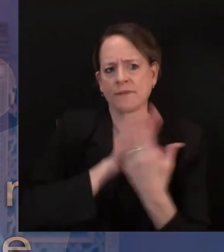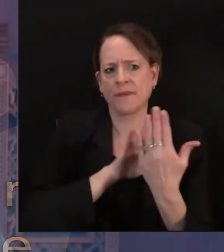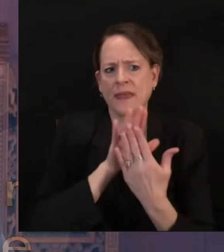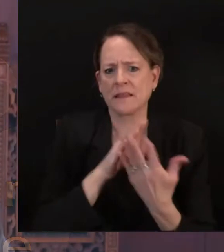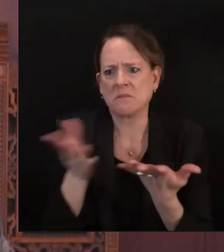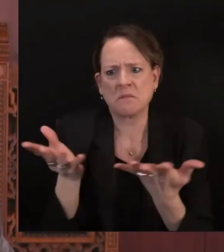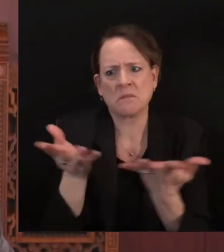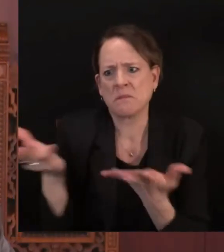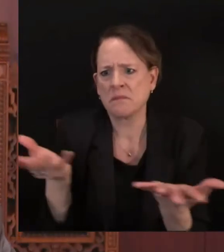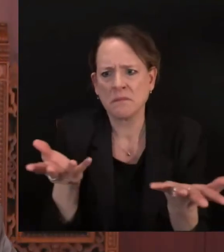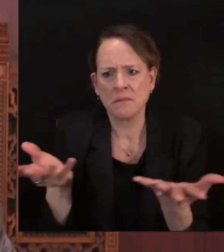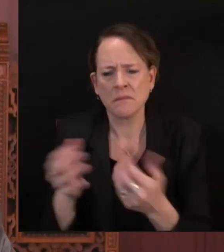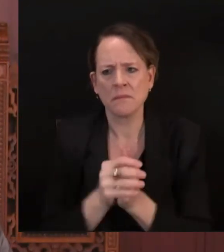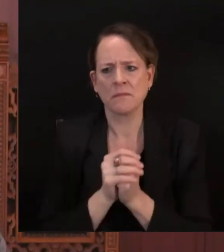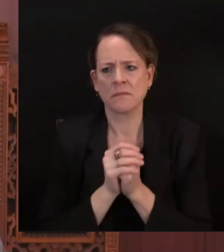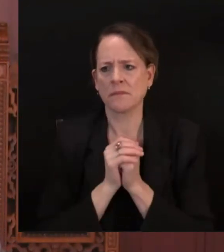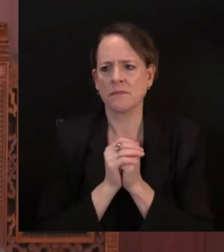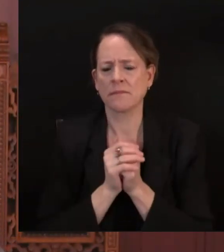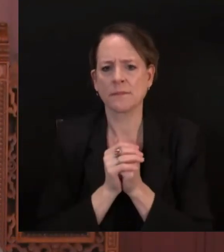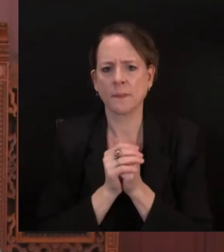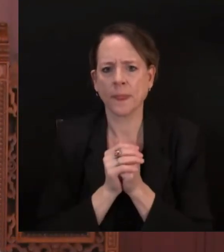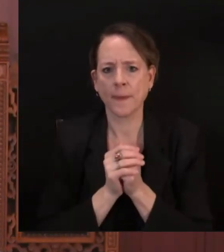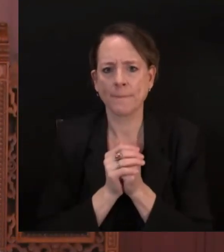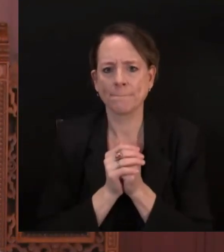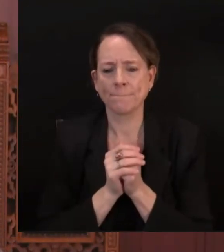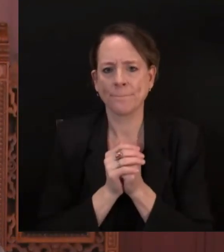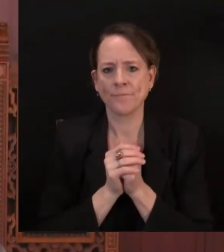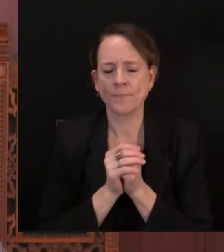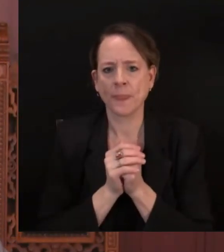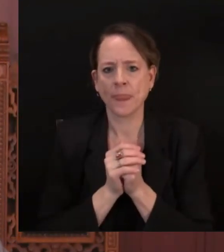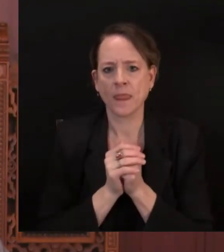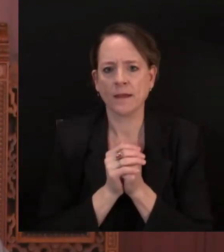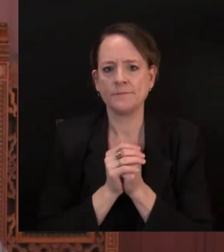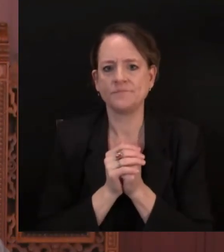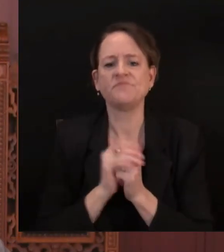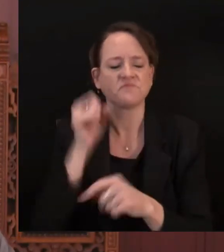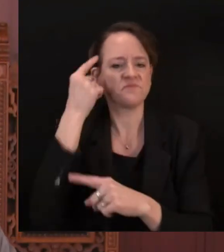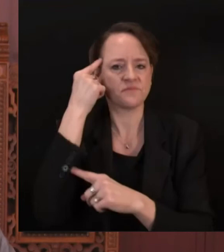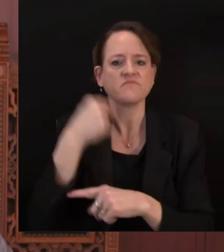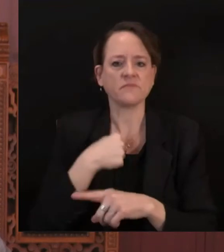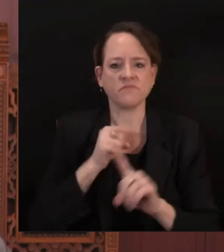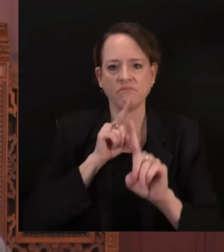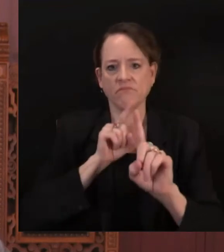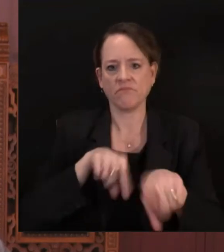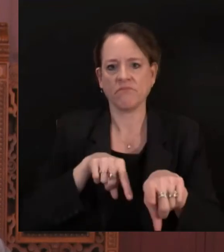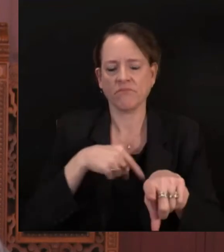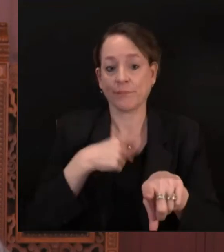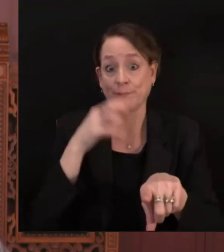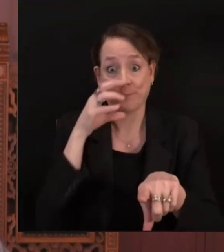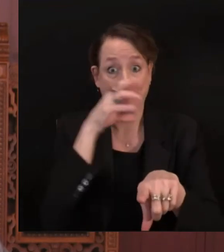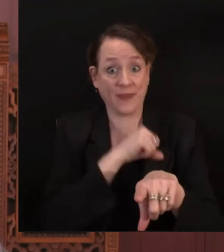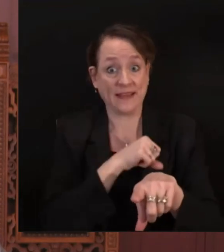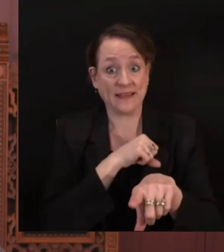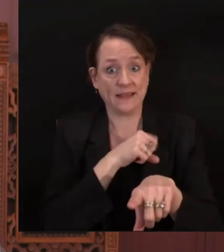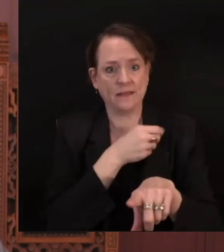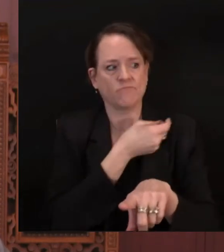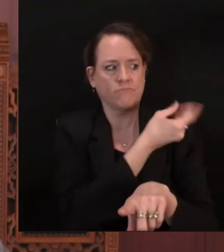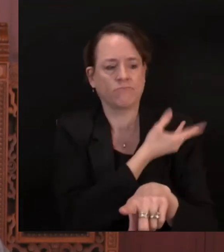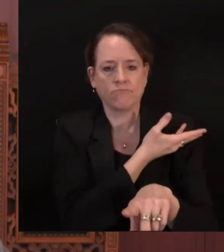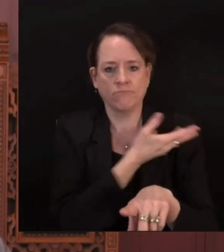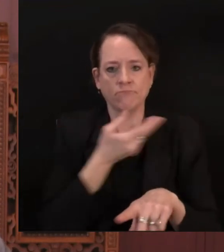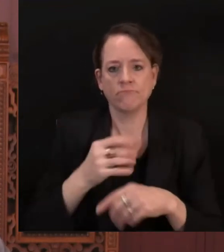and if I miss a few points, I know my health colleagues will follow up, but the evidence does tend